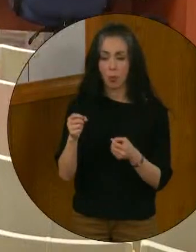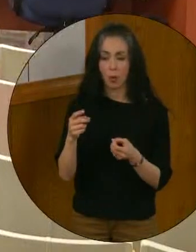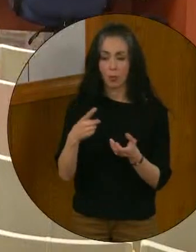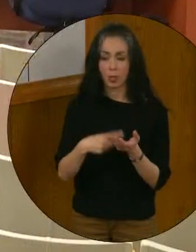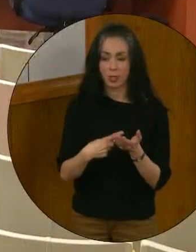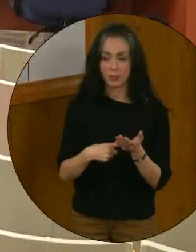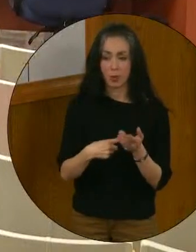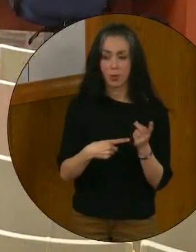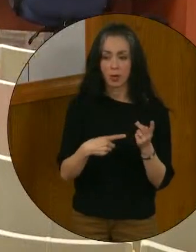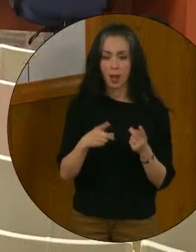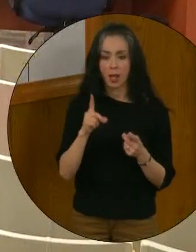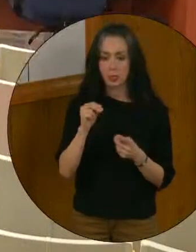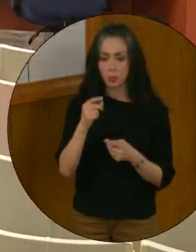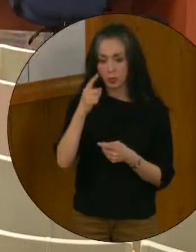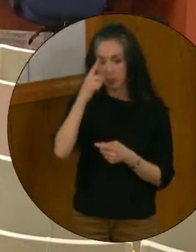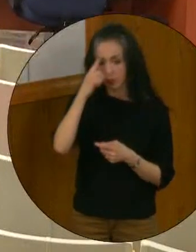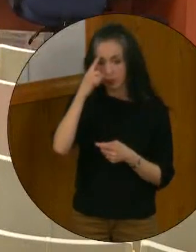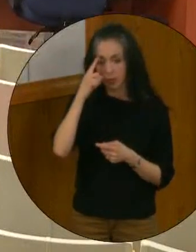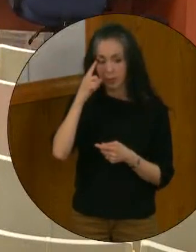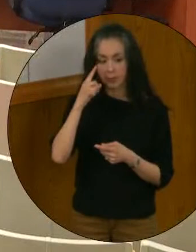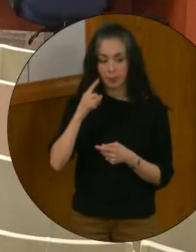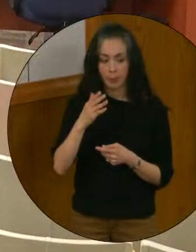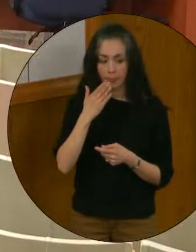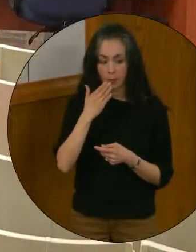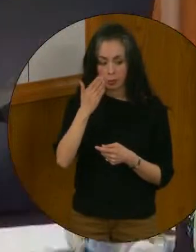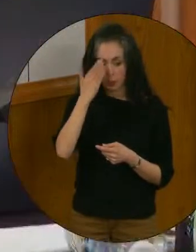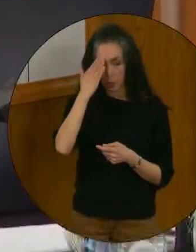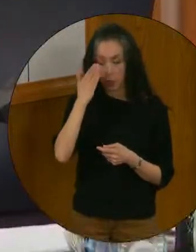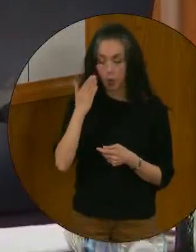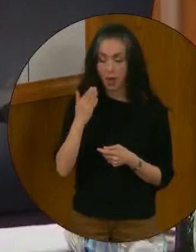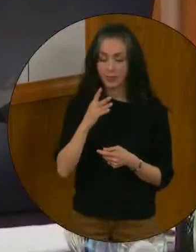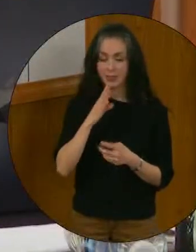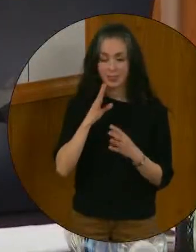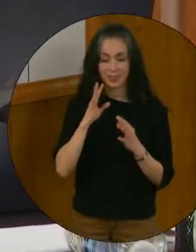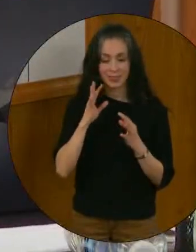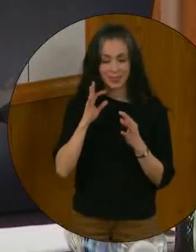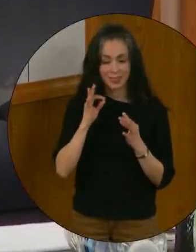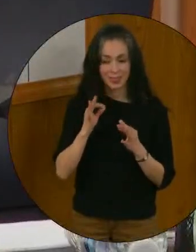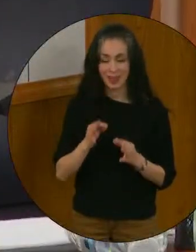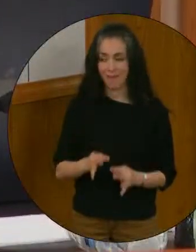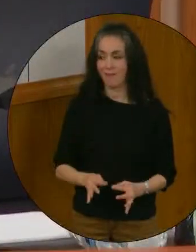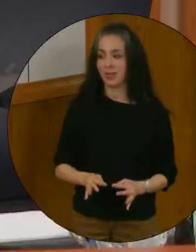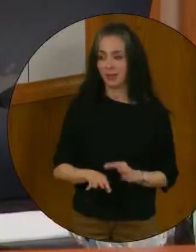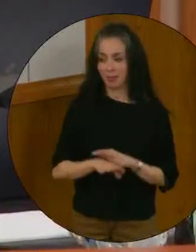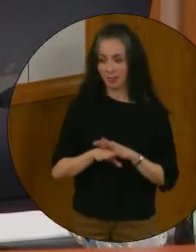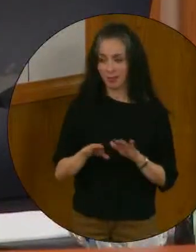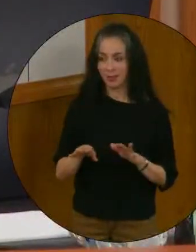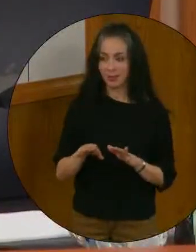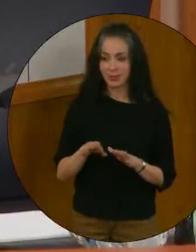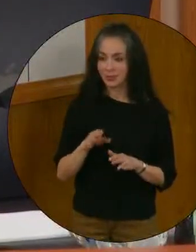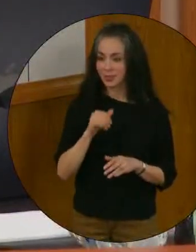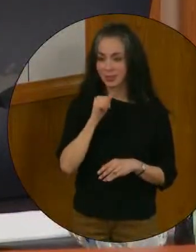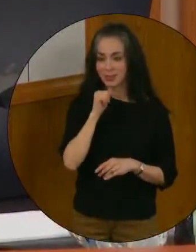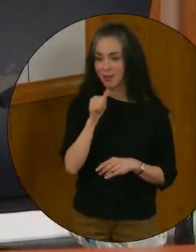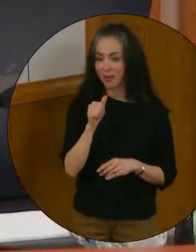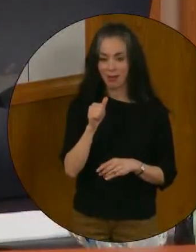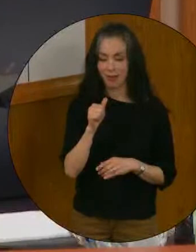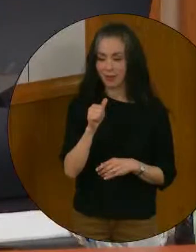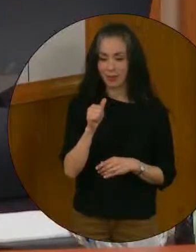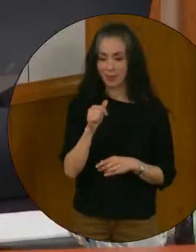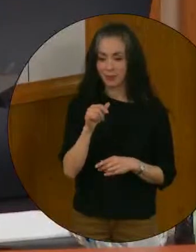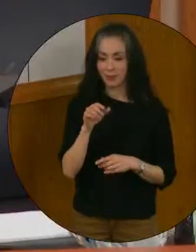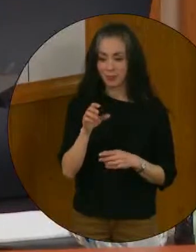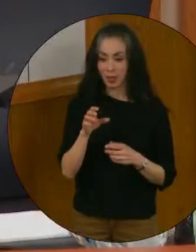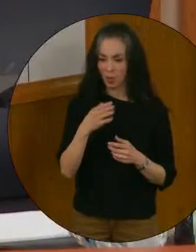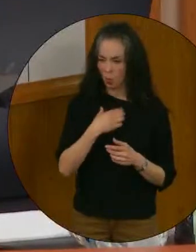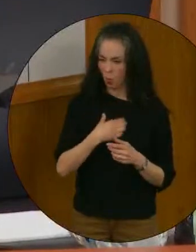think that's good to know that I definitely did not get this, didn't get this overview as a